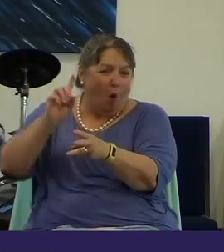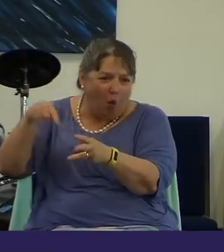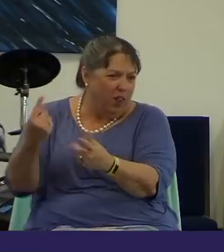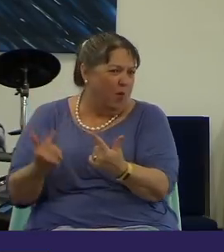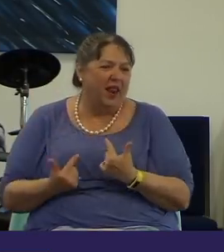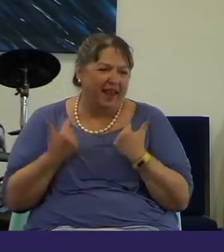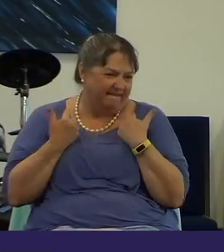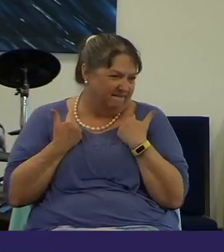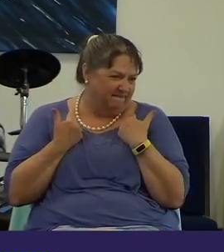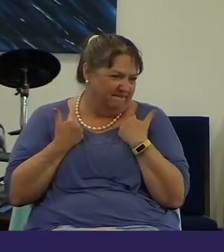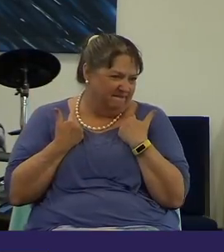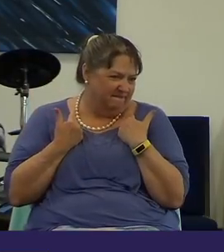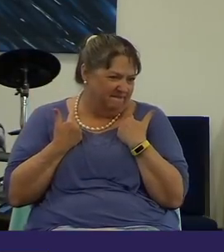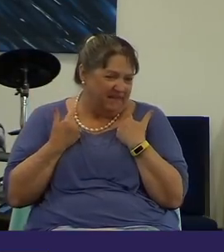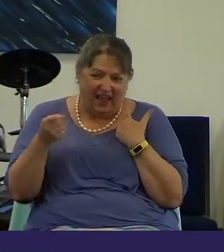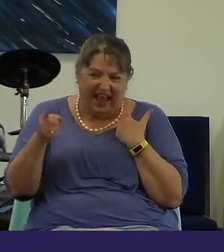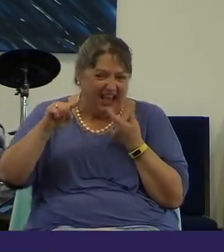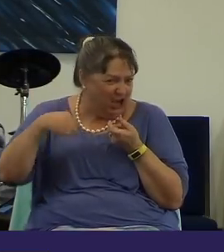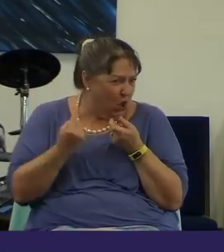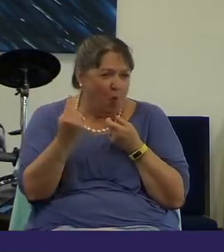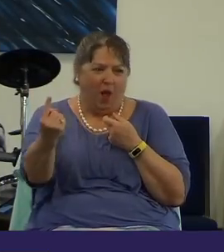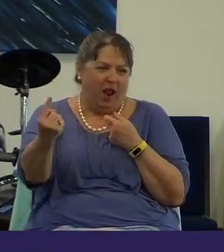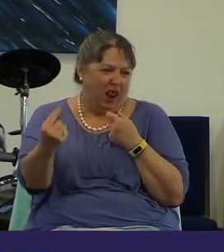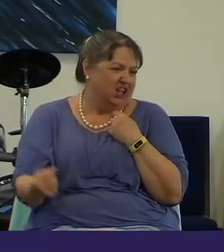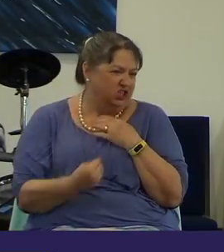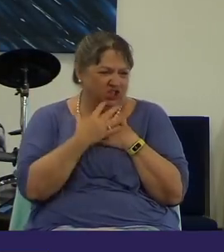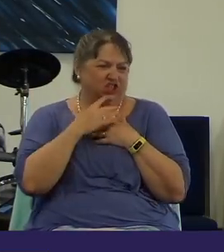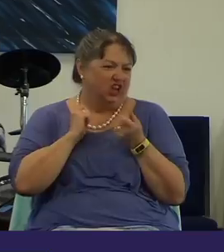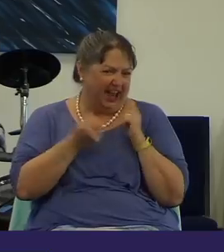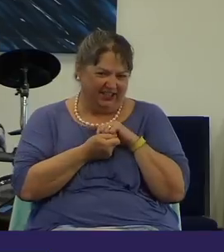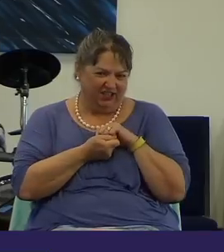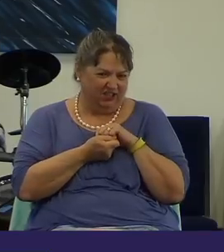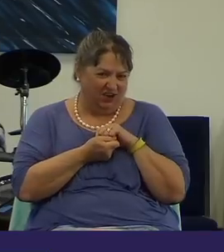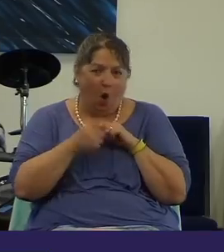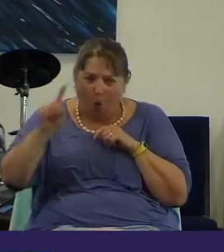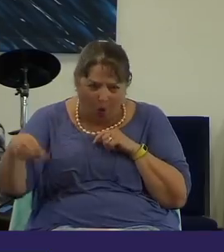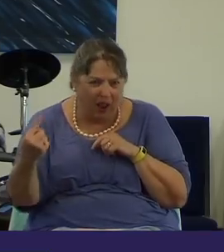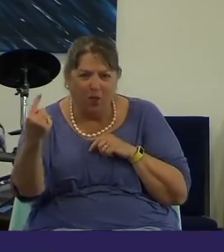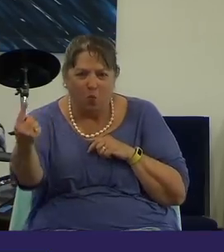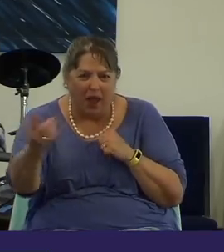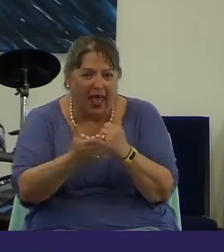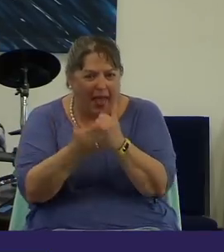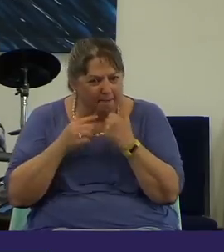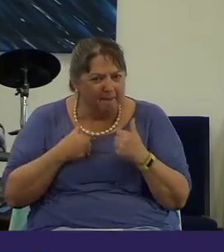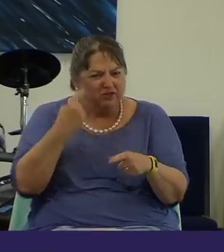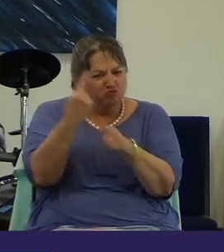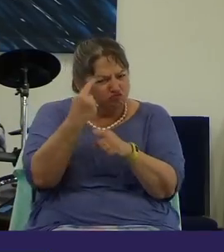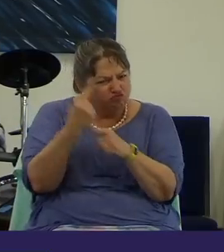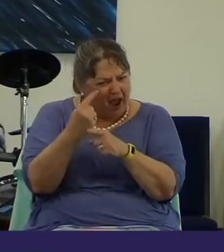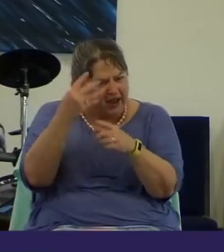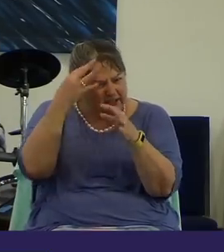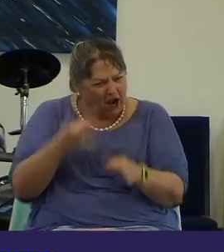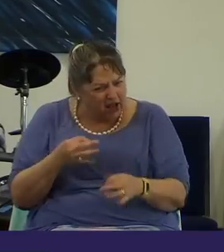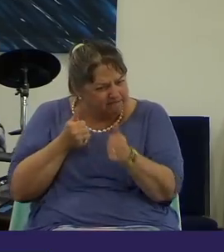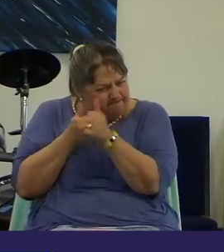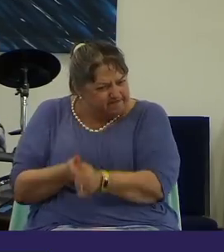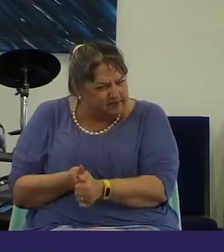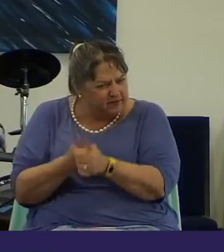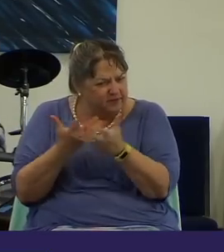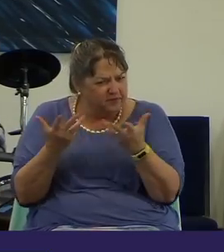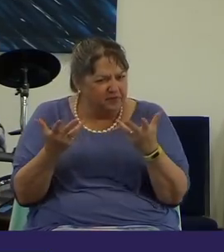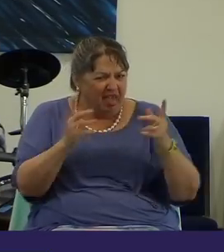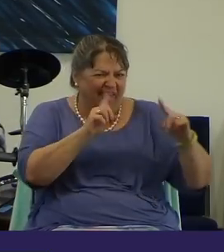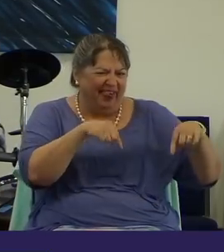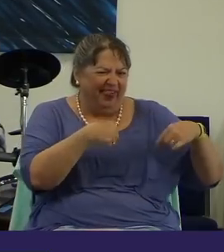changes lives. He's the only one that enables you and me to take the right choices and to make the right choices. Every other choice we